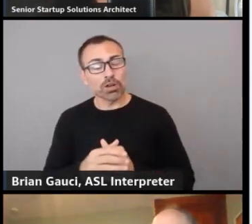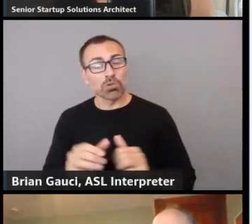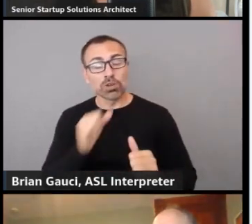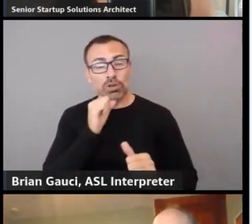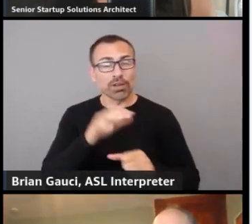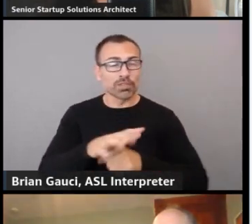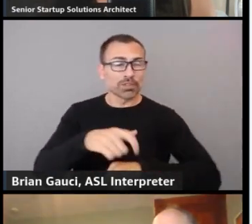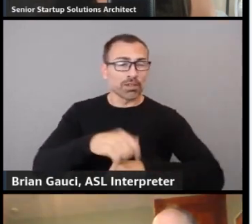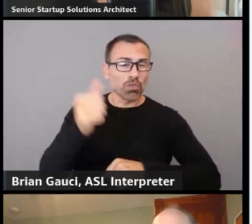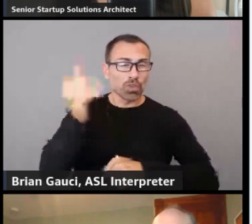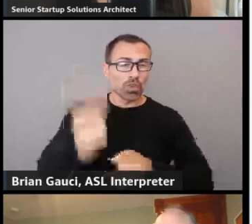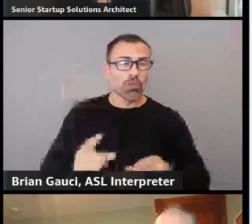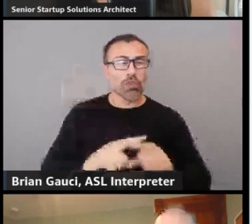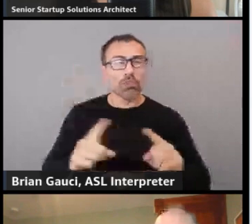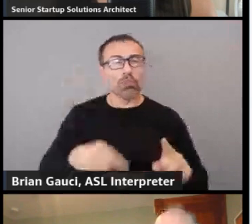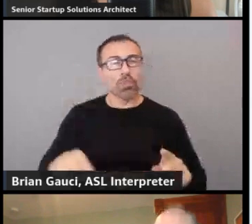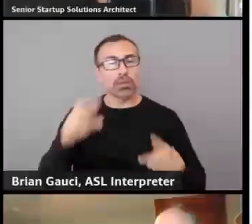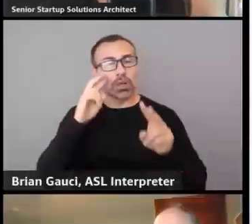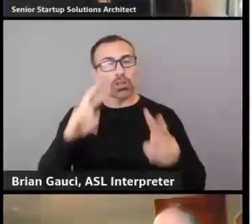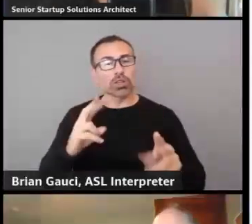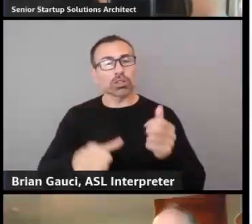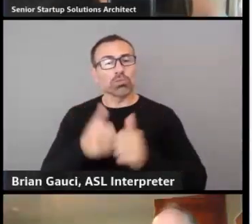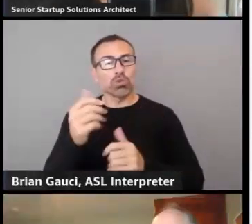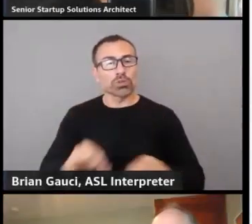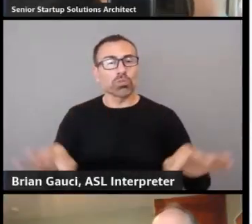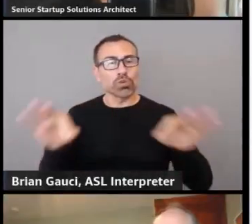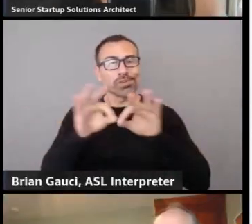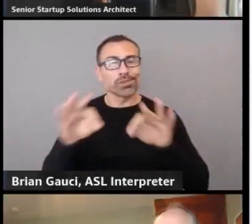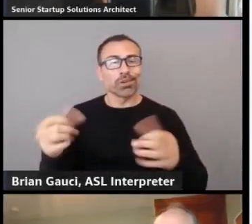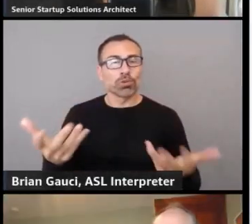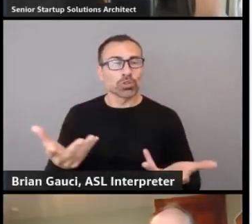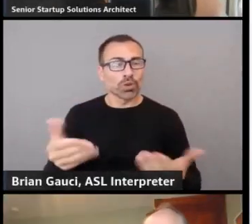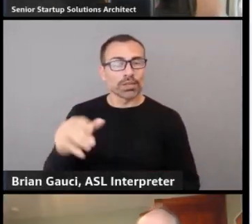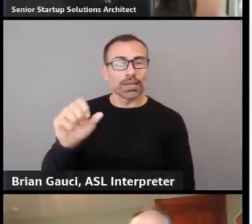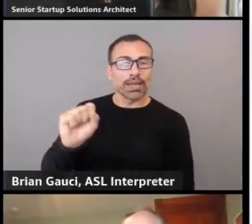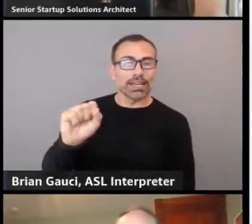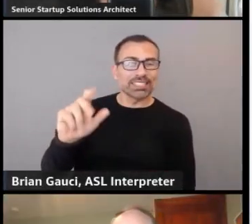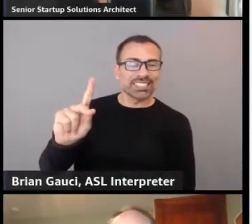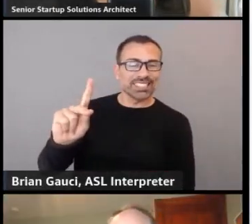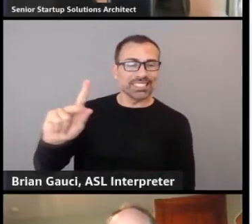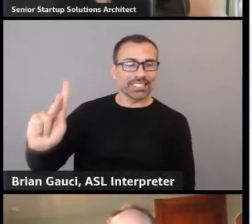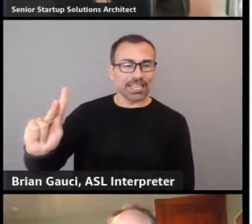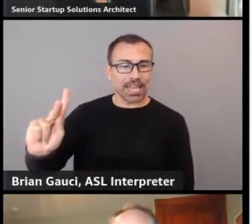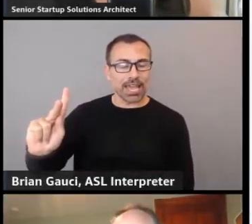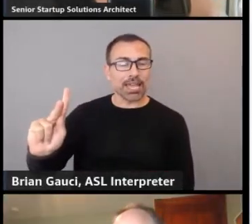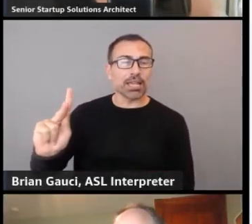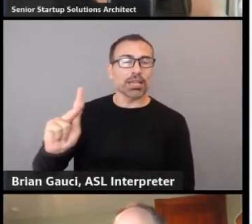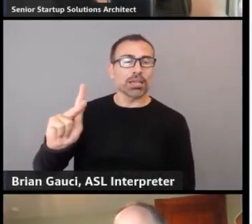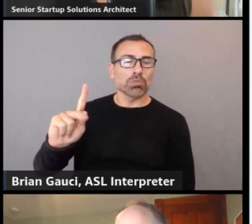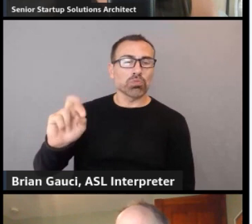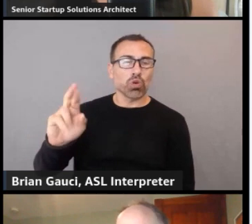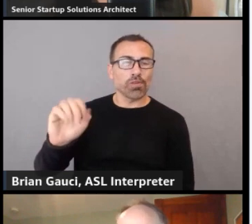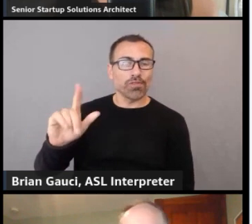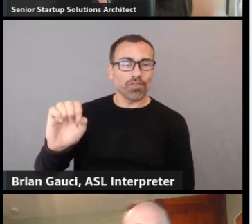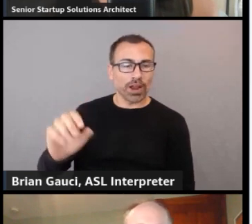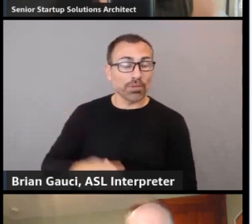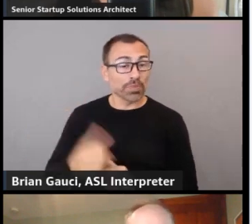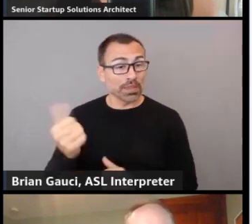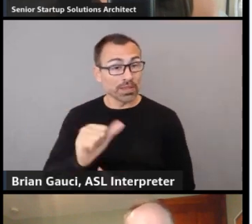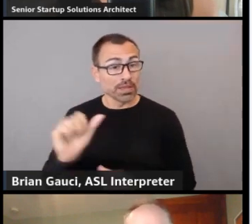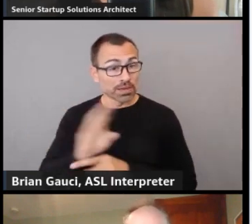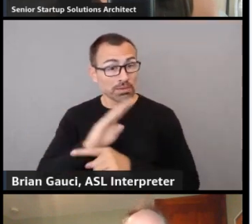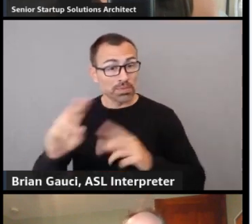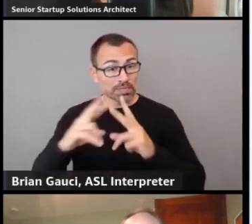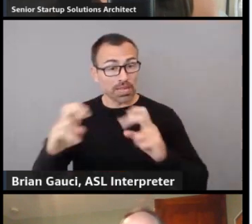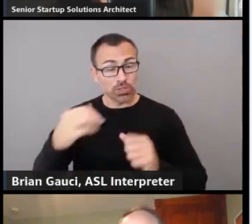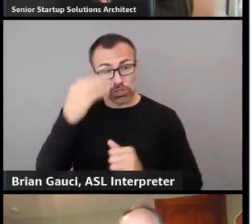going to go to the most important one, which is the SDK profile. Now, any SAP business analyst will be familiar with the concept of a